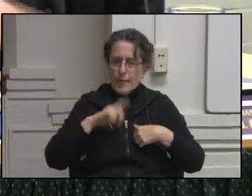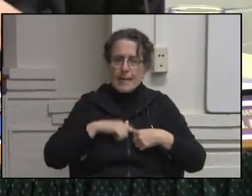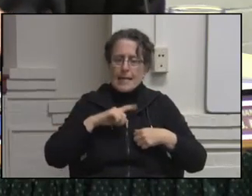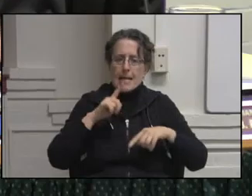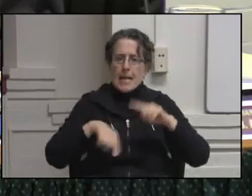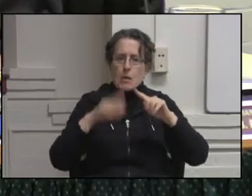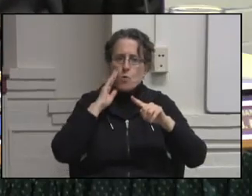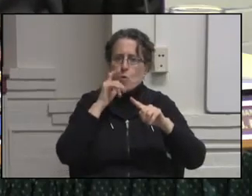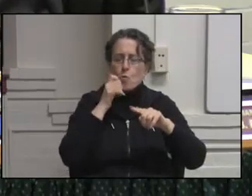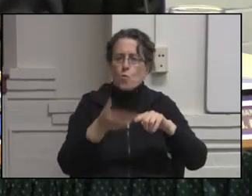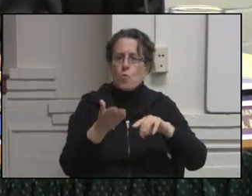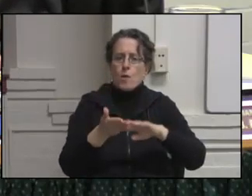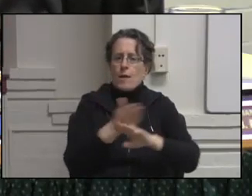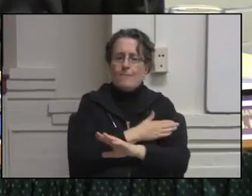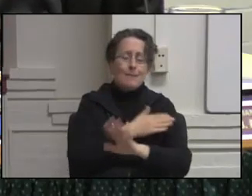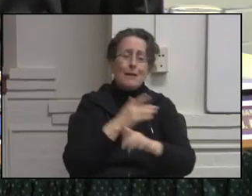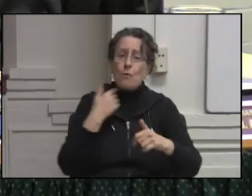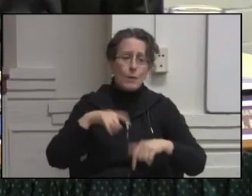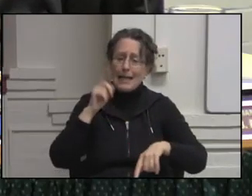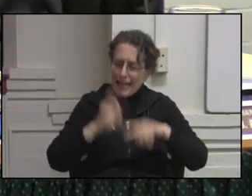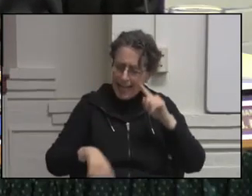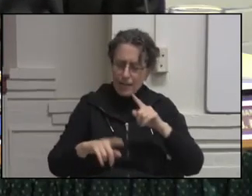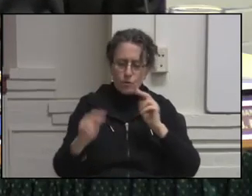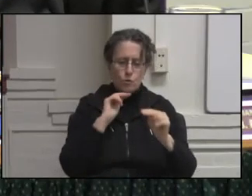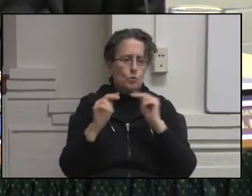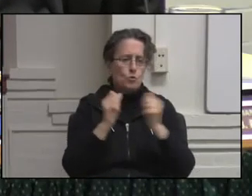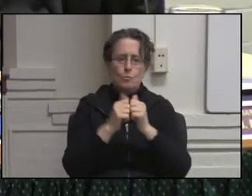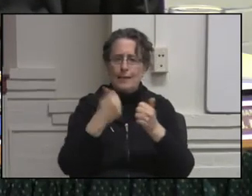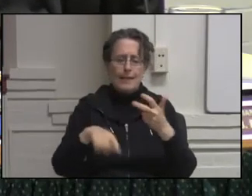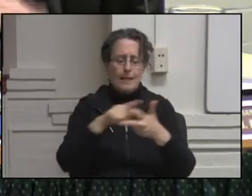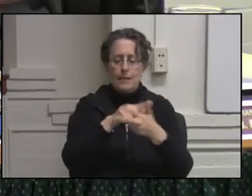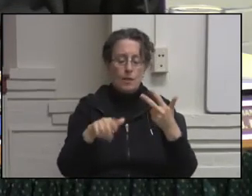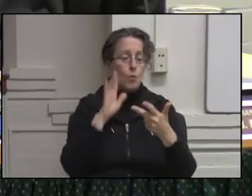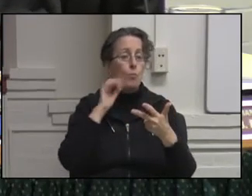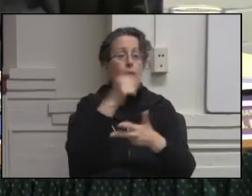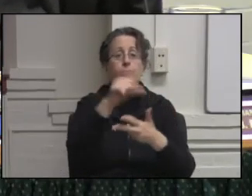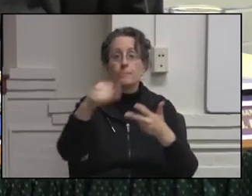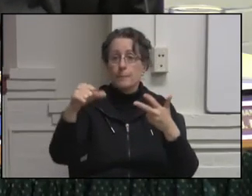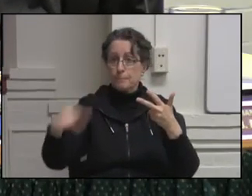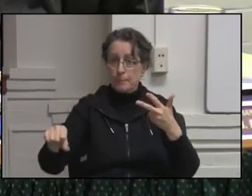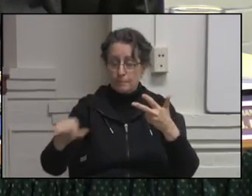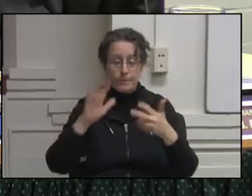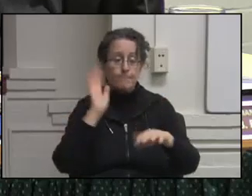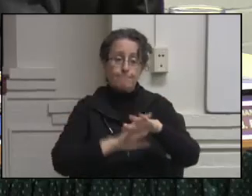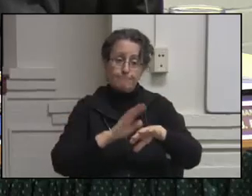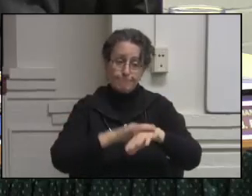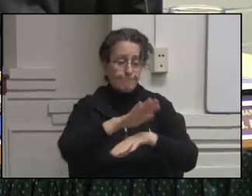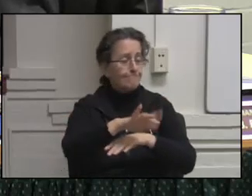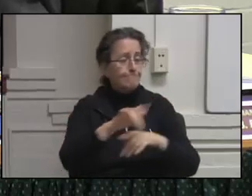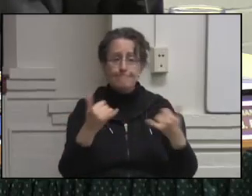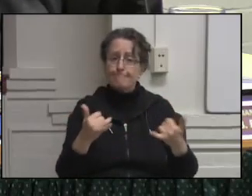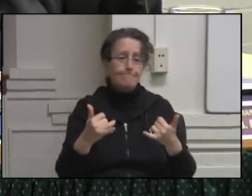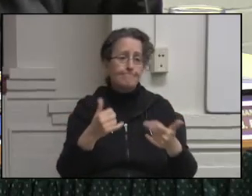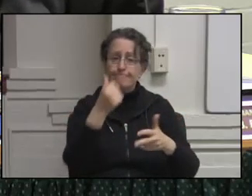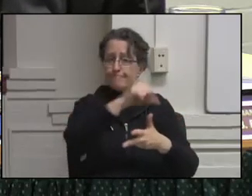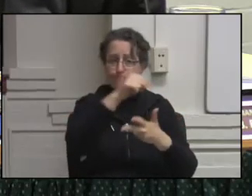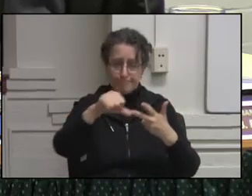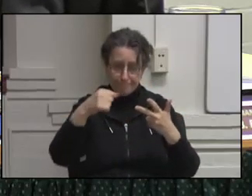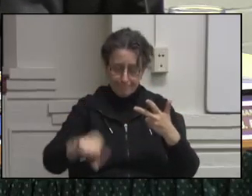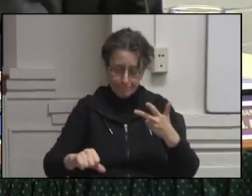there won't be any negotiation with any of these three. What'll happen is the bids will be rejected. They'll all be advised that it didn't work out this time. There'll